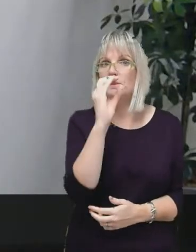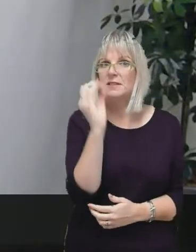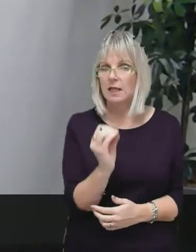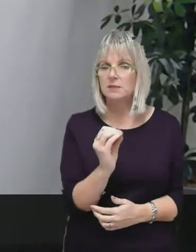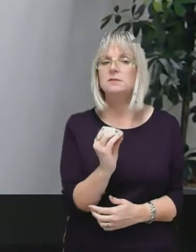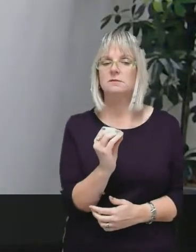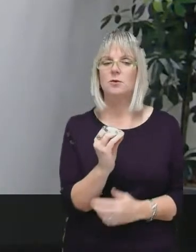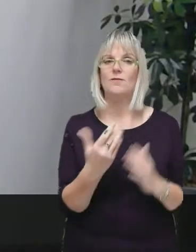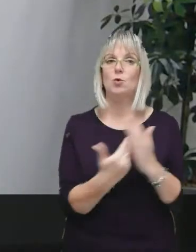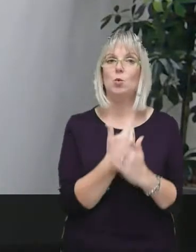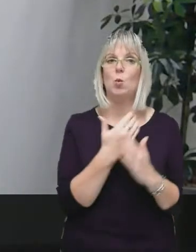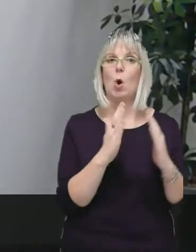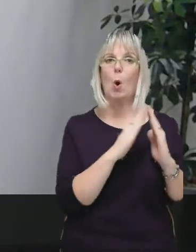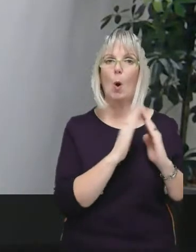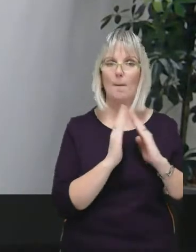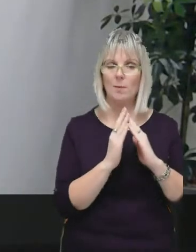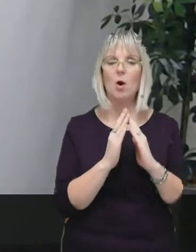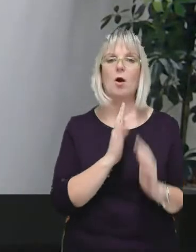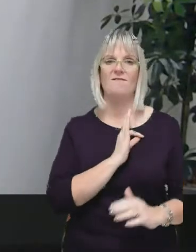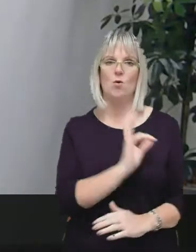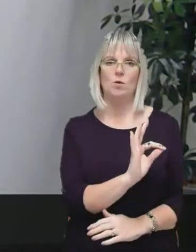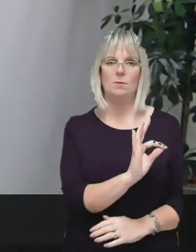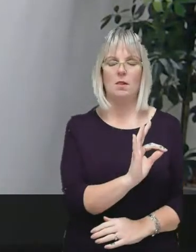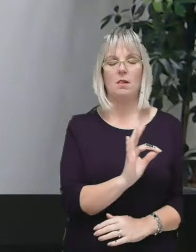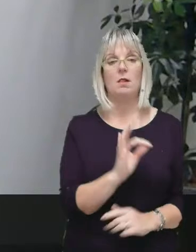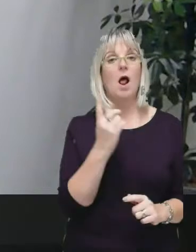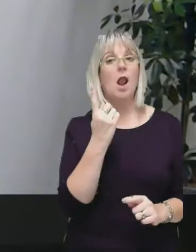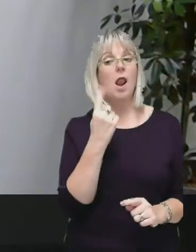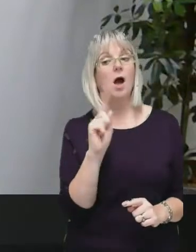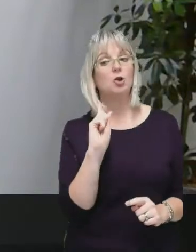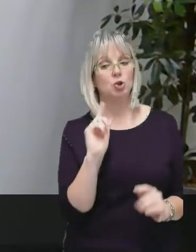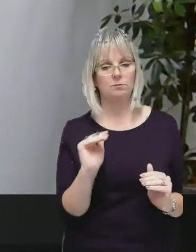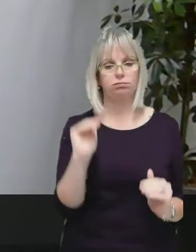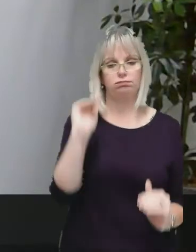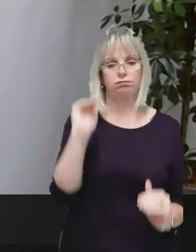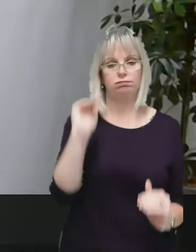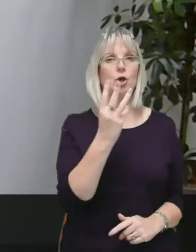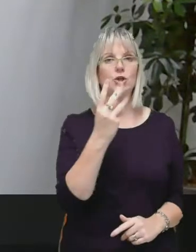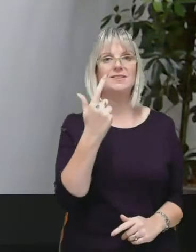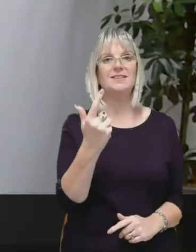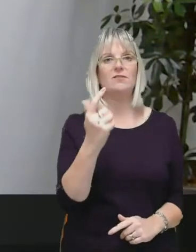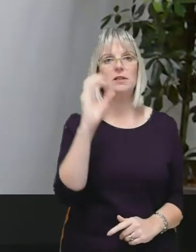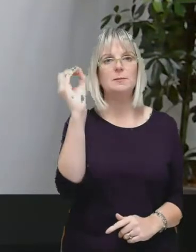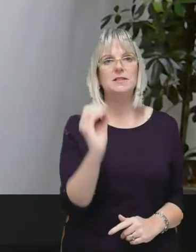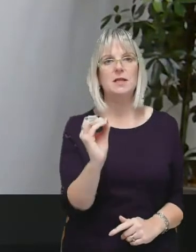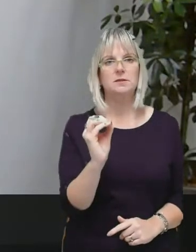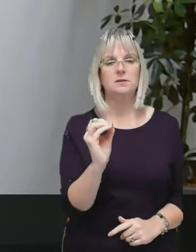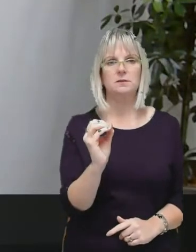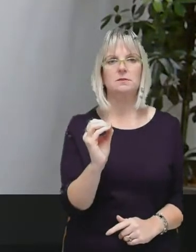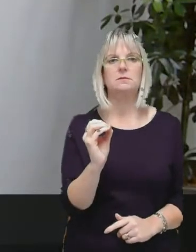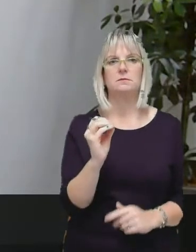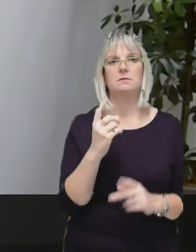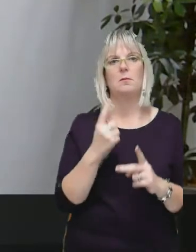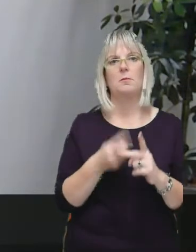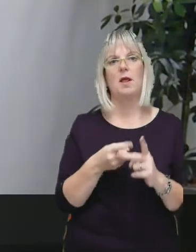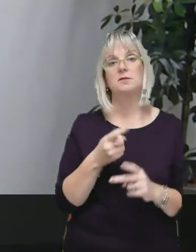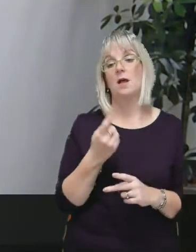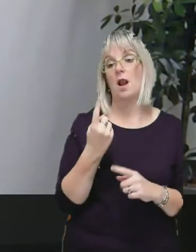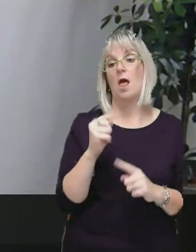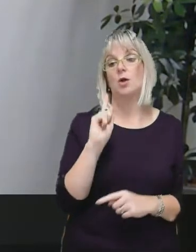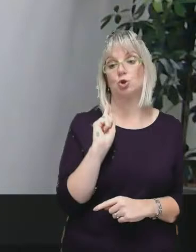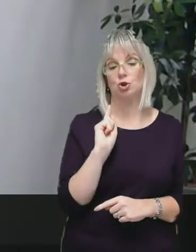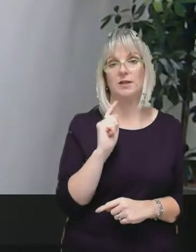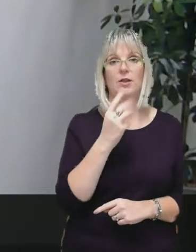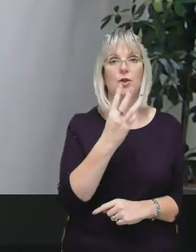to 37%. But also last year, we broke the record for the largest number of genuinely affordable homes started in our city, and